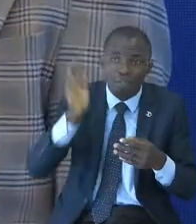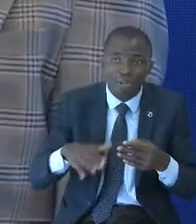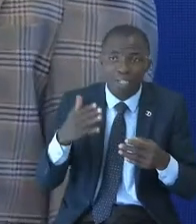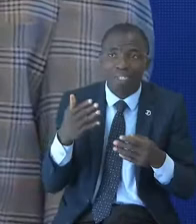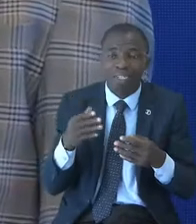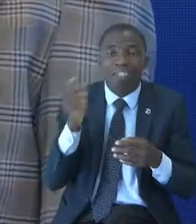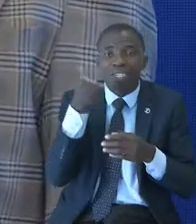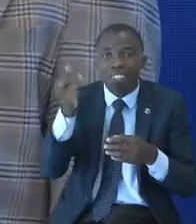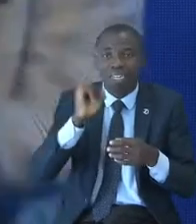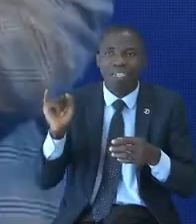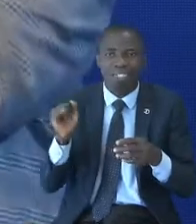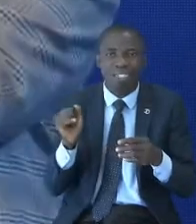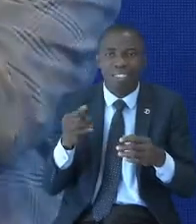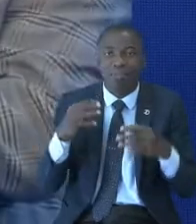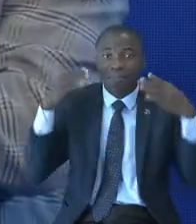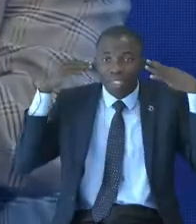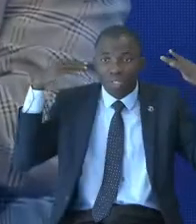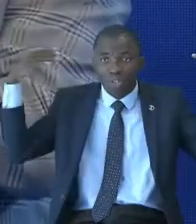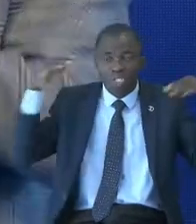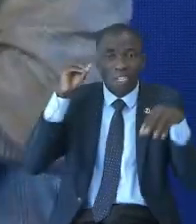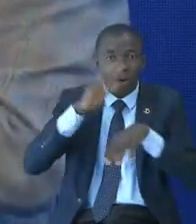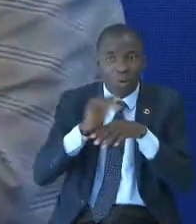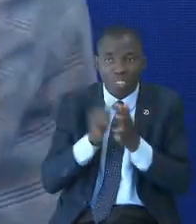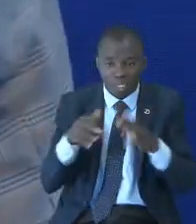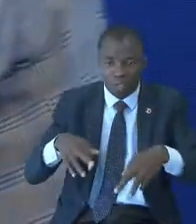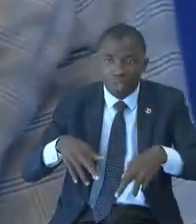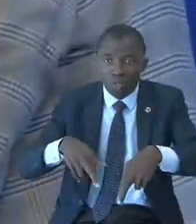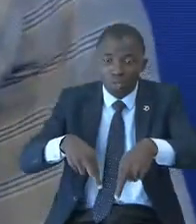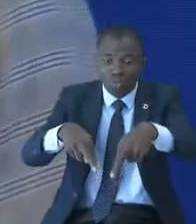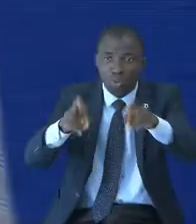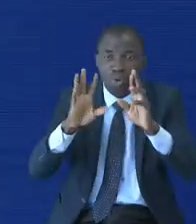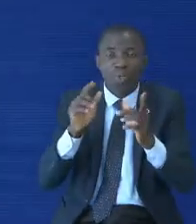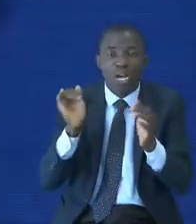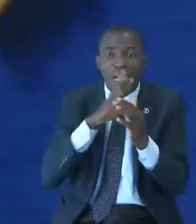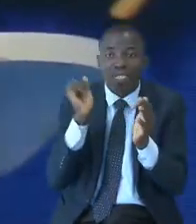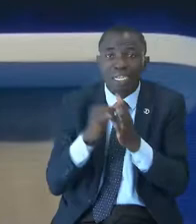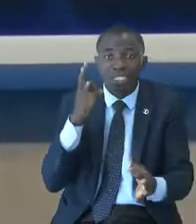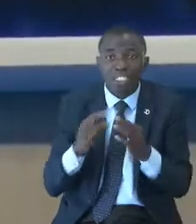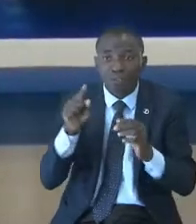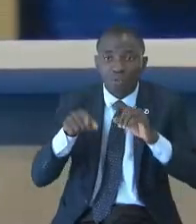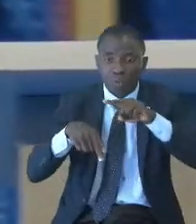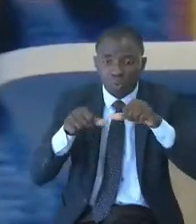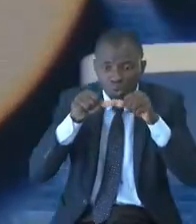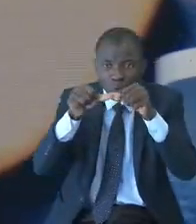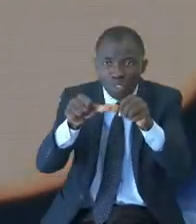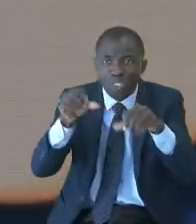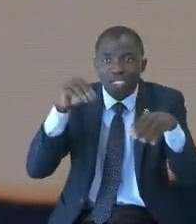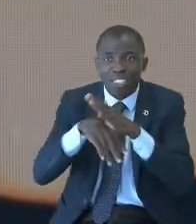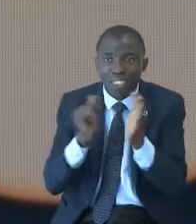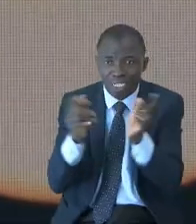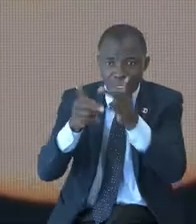is pandemonium on that road. And if you move forward, you're going to